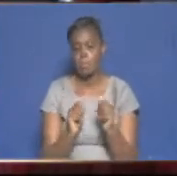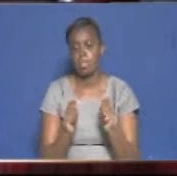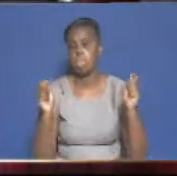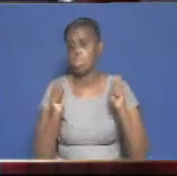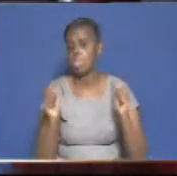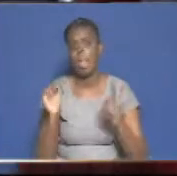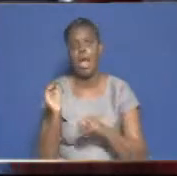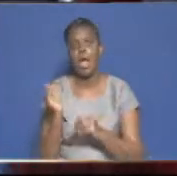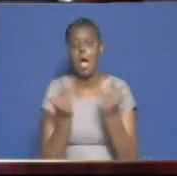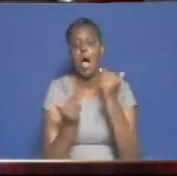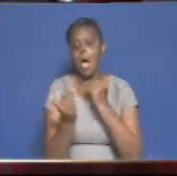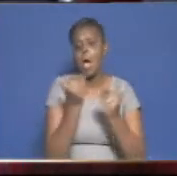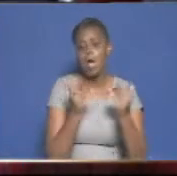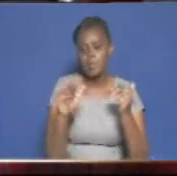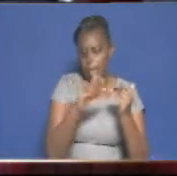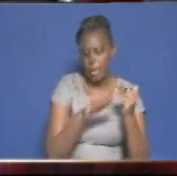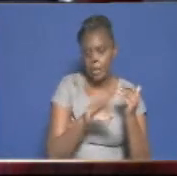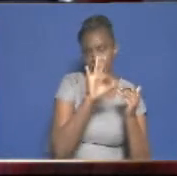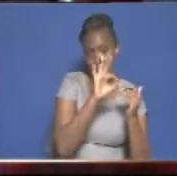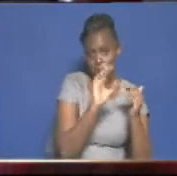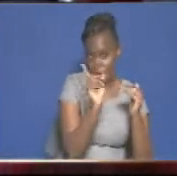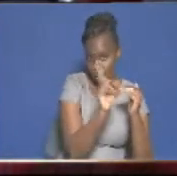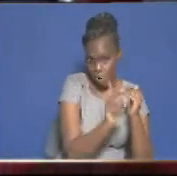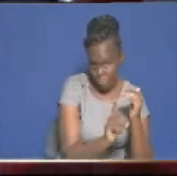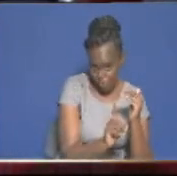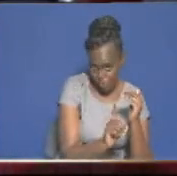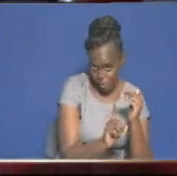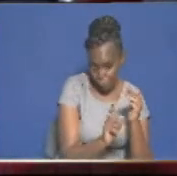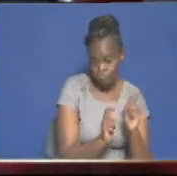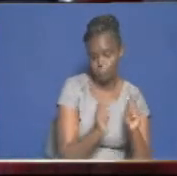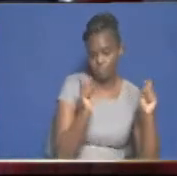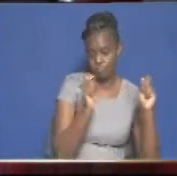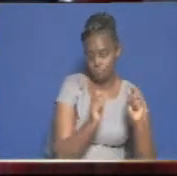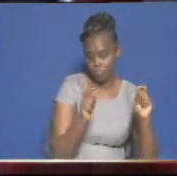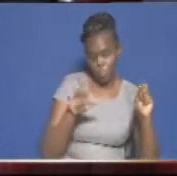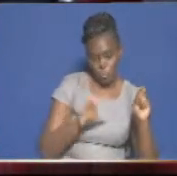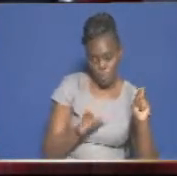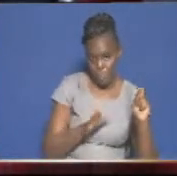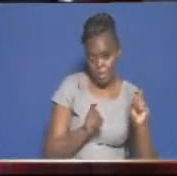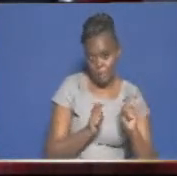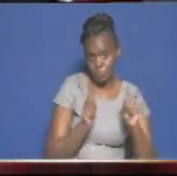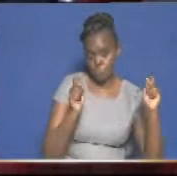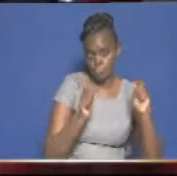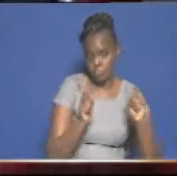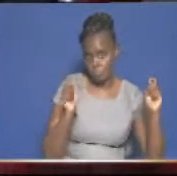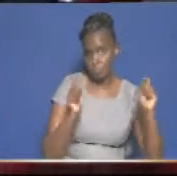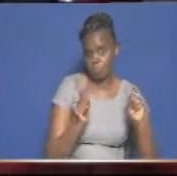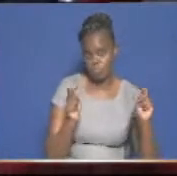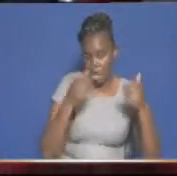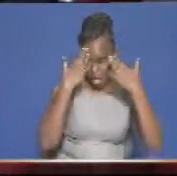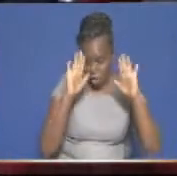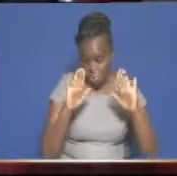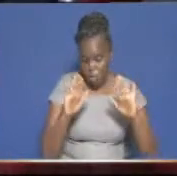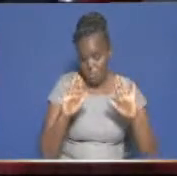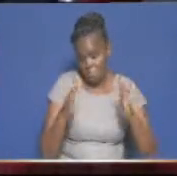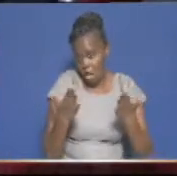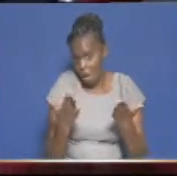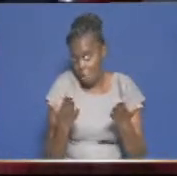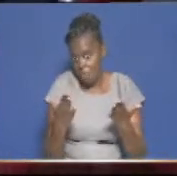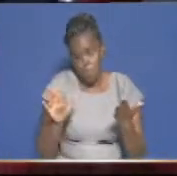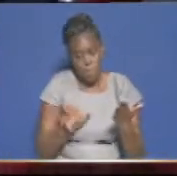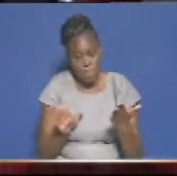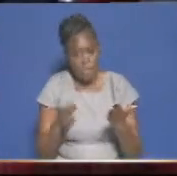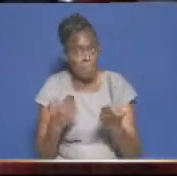asked three areas, Nairobi, to demonstrate, women to demonstrate against me. I don't know how it turned out to be a women